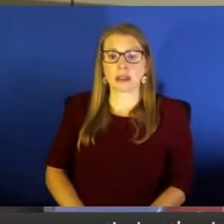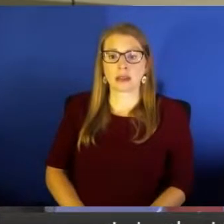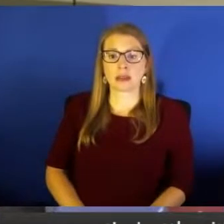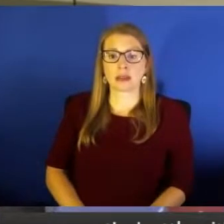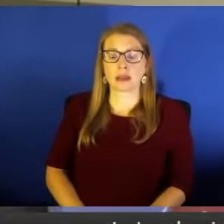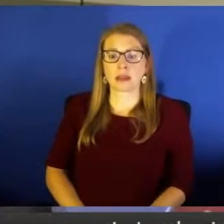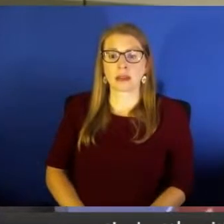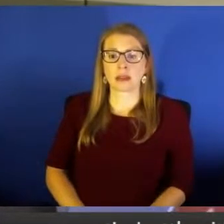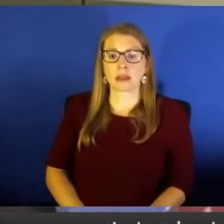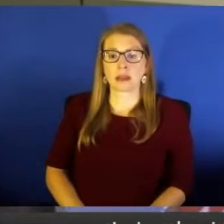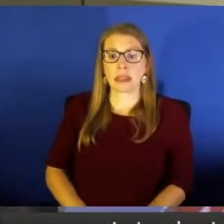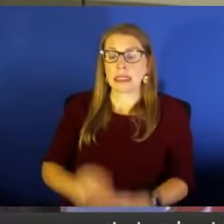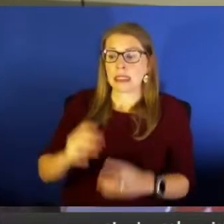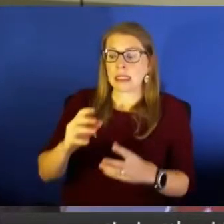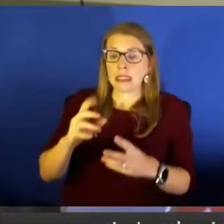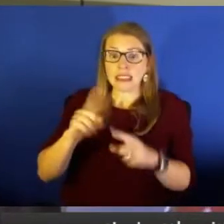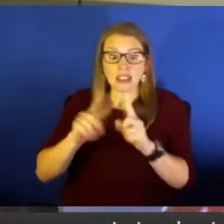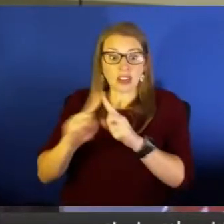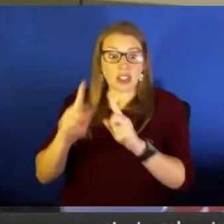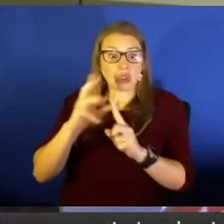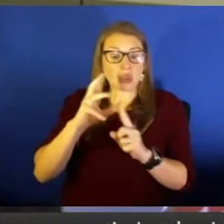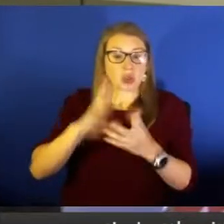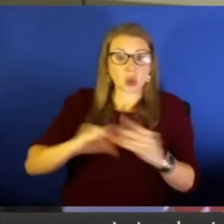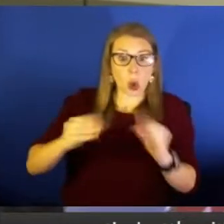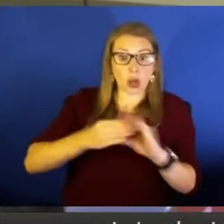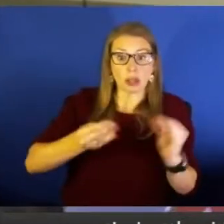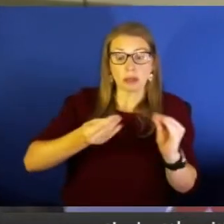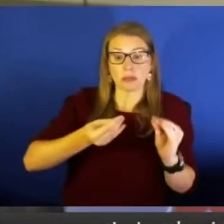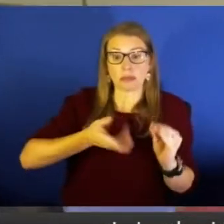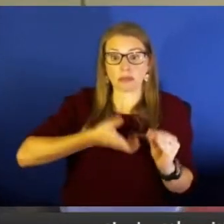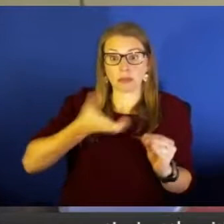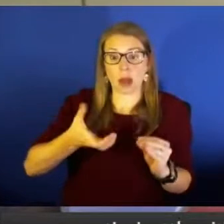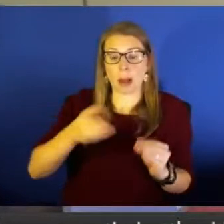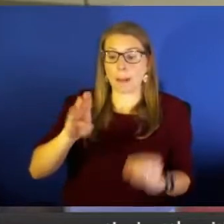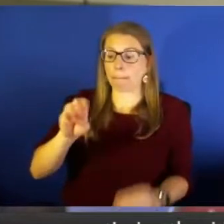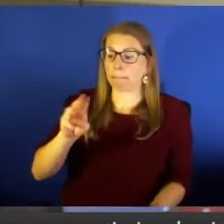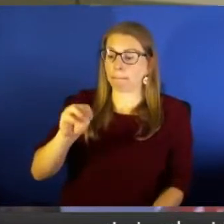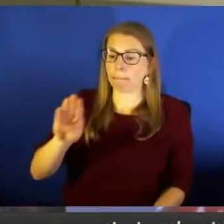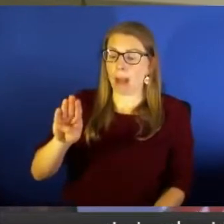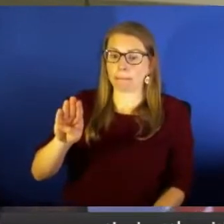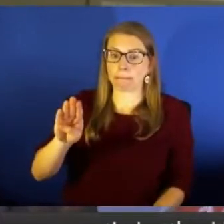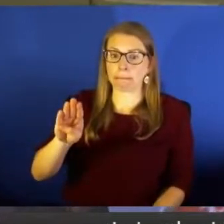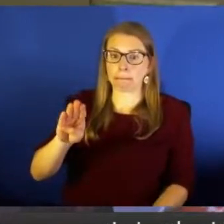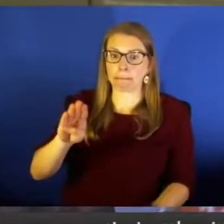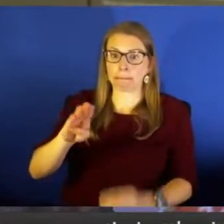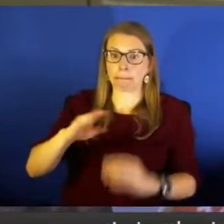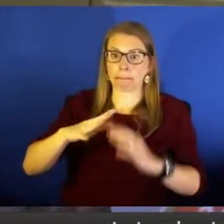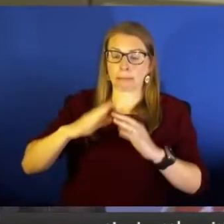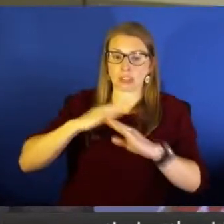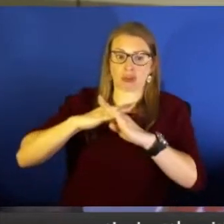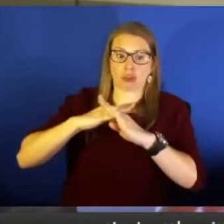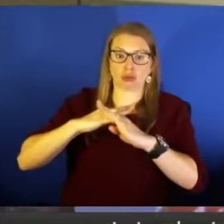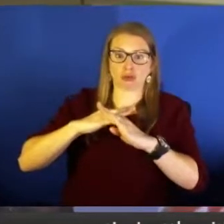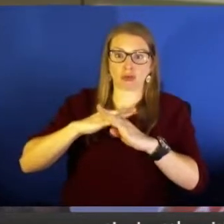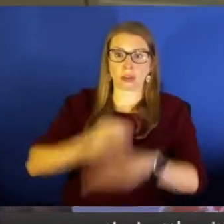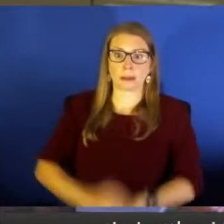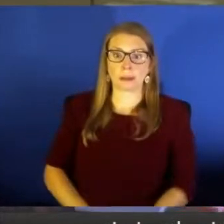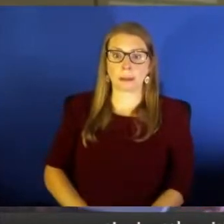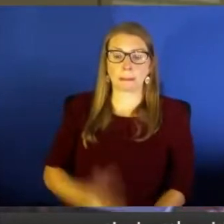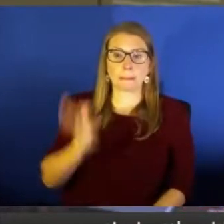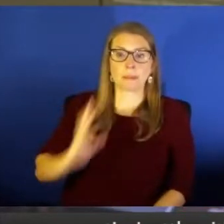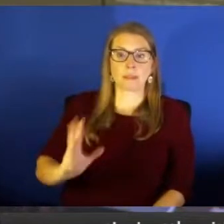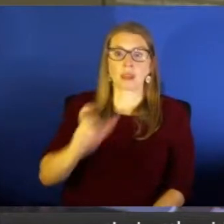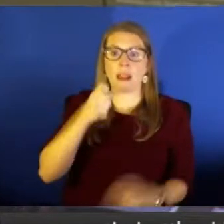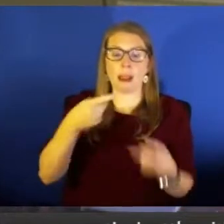stories of the different experiences we'd had in our own bomb craters. And, before that wouldn't have really happened because there's that stigma there